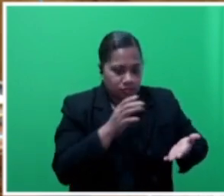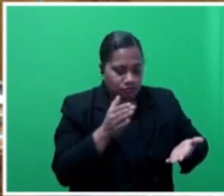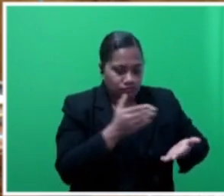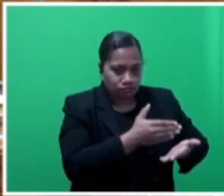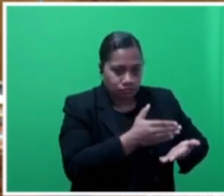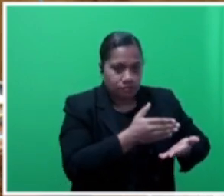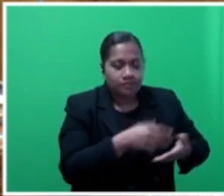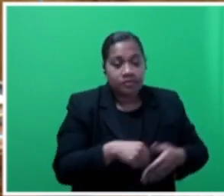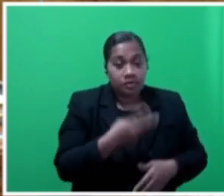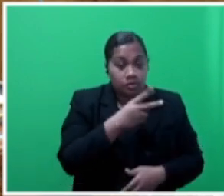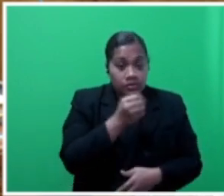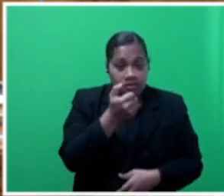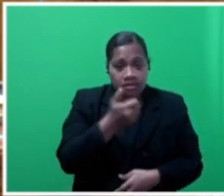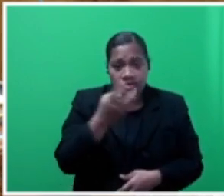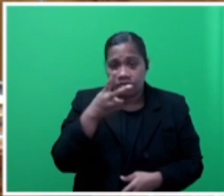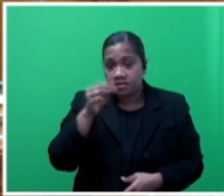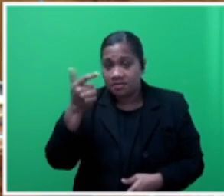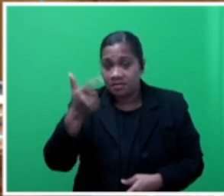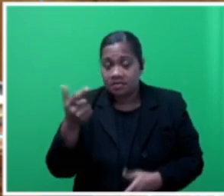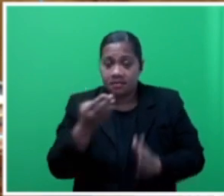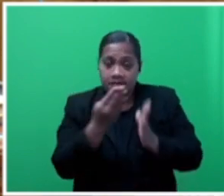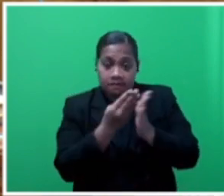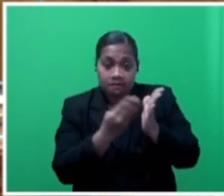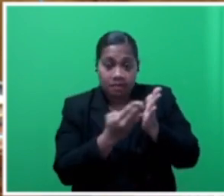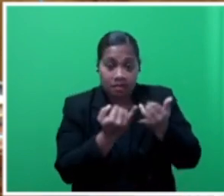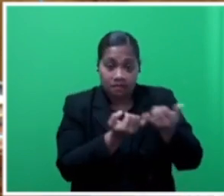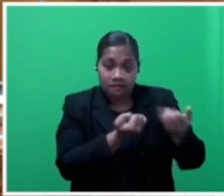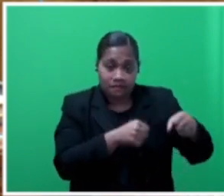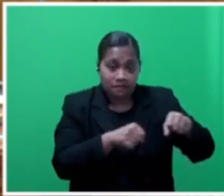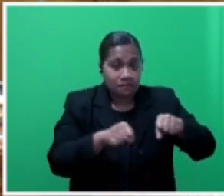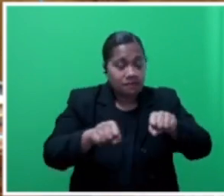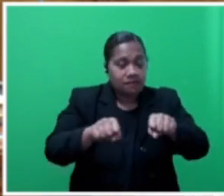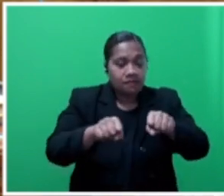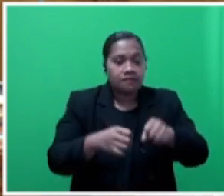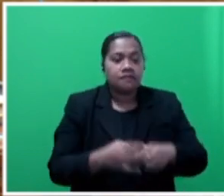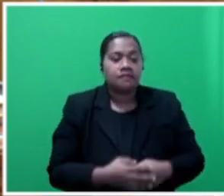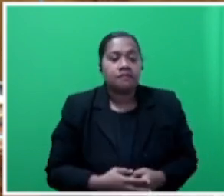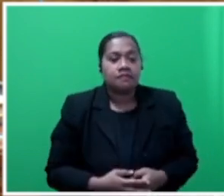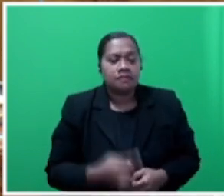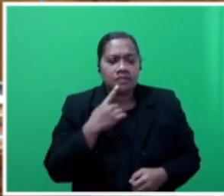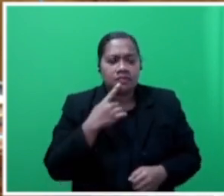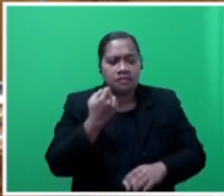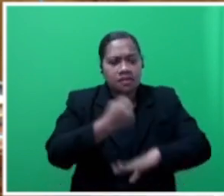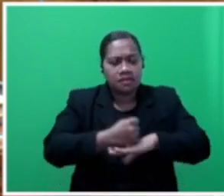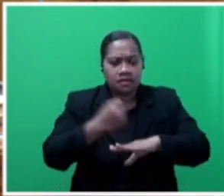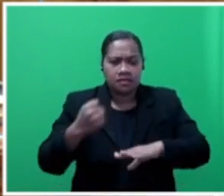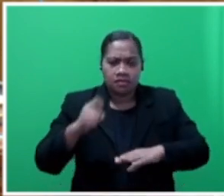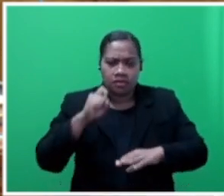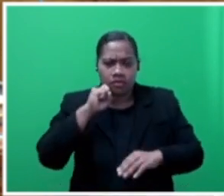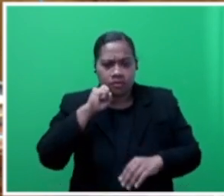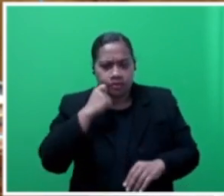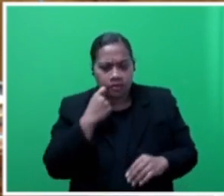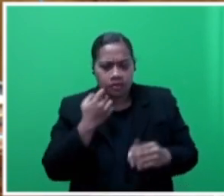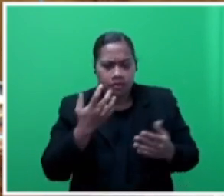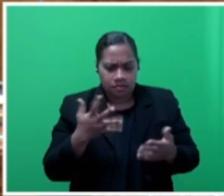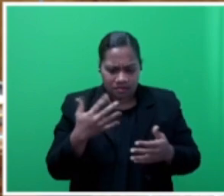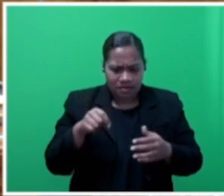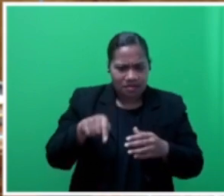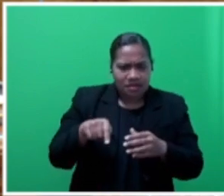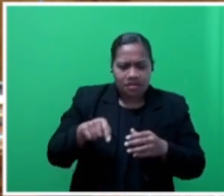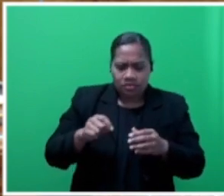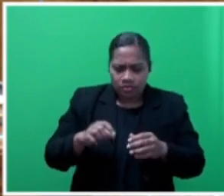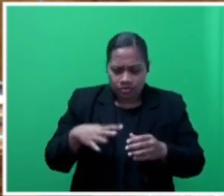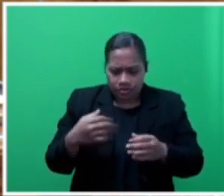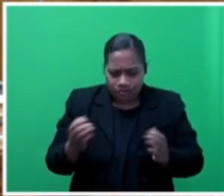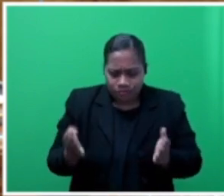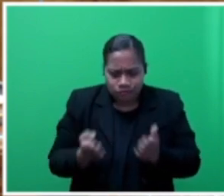In 2016-2017 budget strategy stated that the government will stimulate the economy to generate